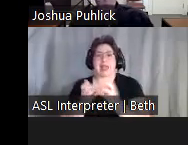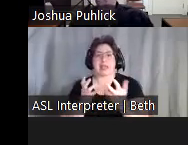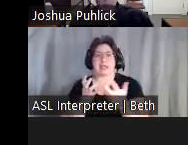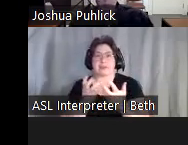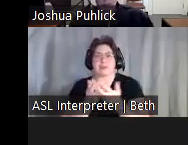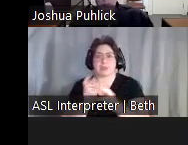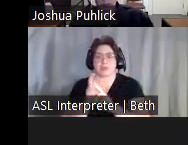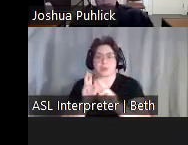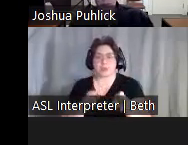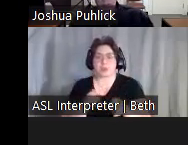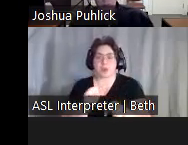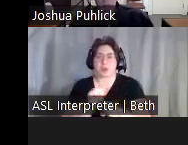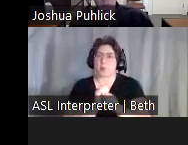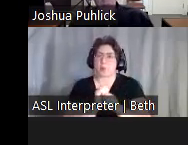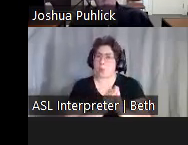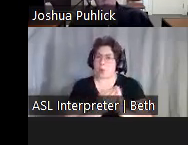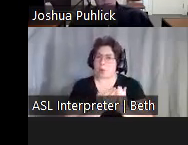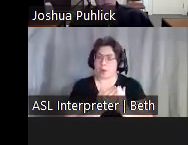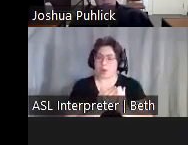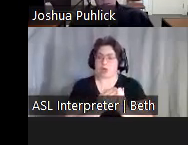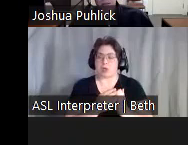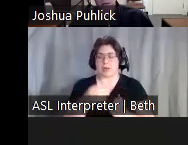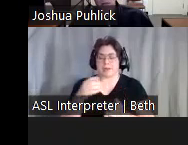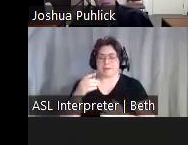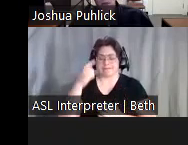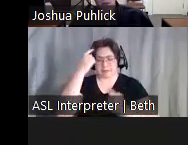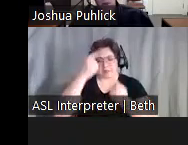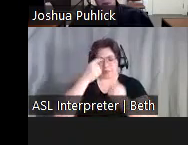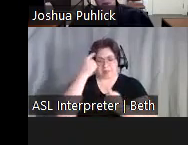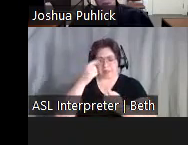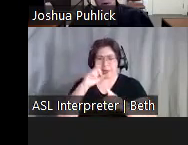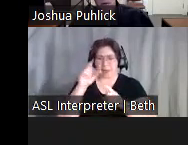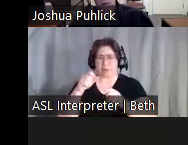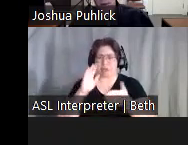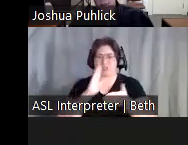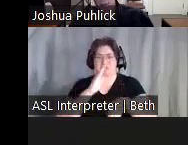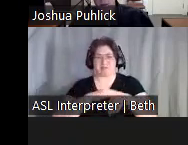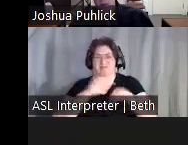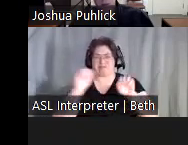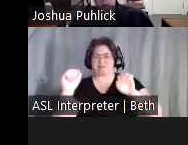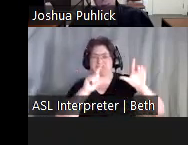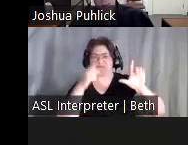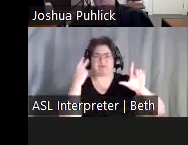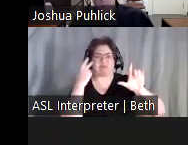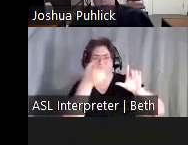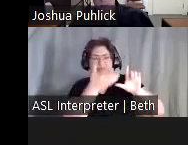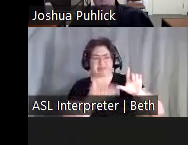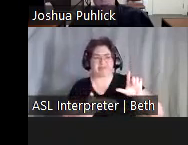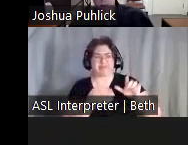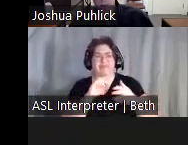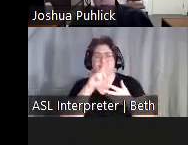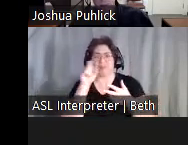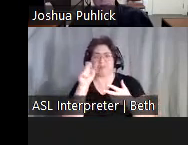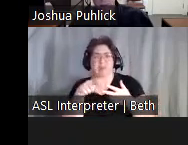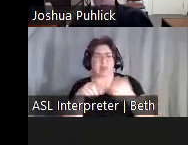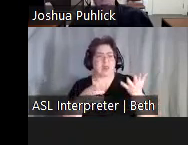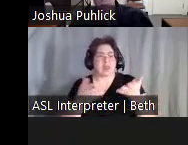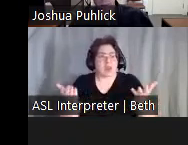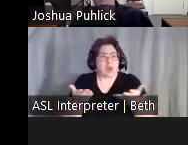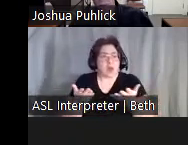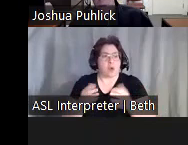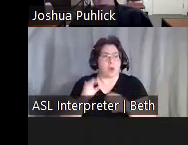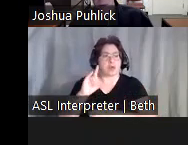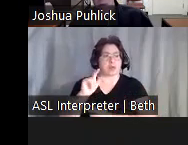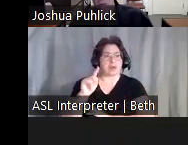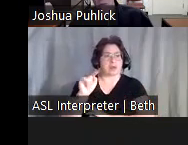think about questions like the ones I posed here. So what are the climate trends and projections for the site,